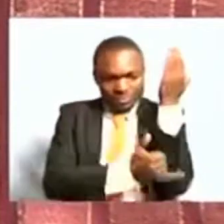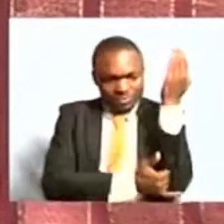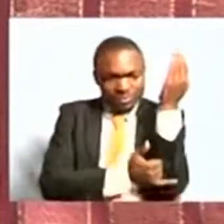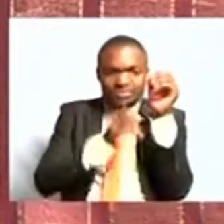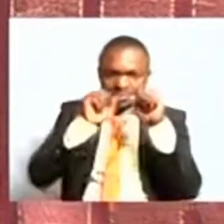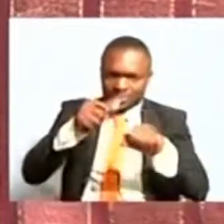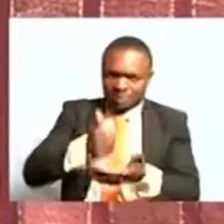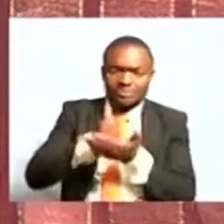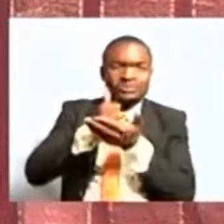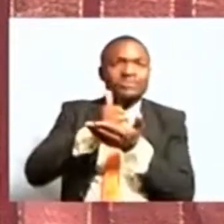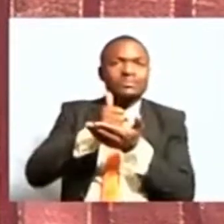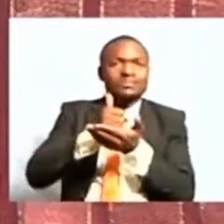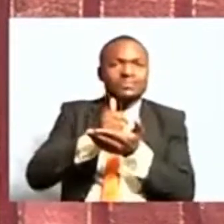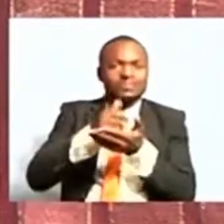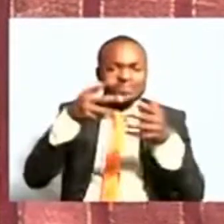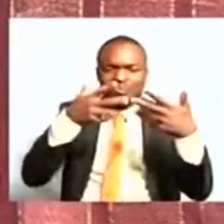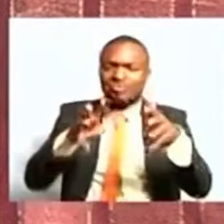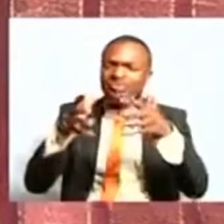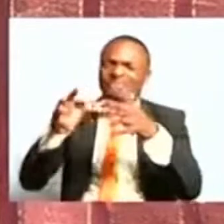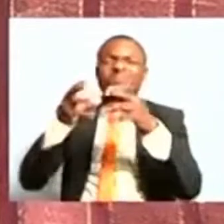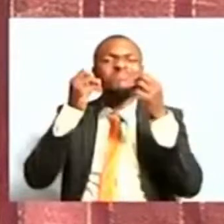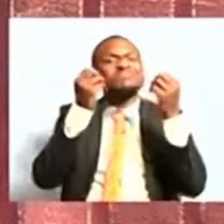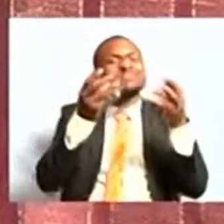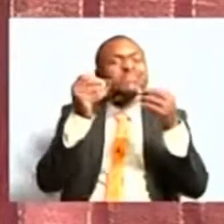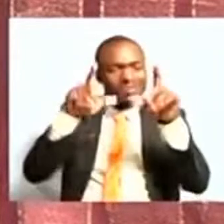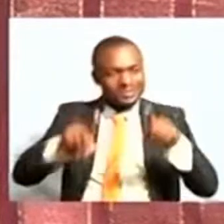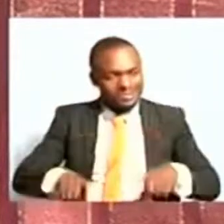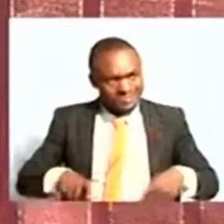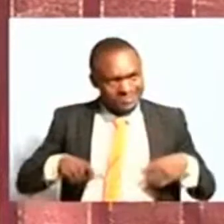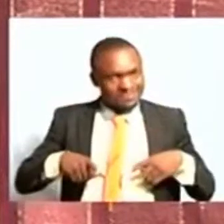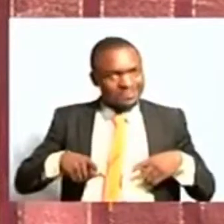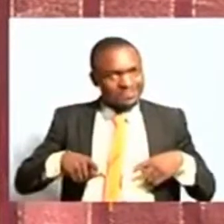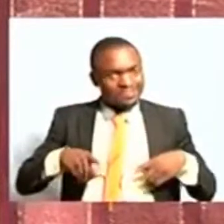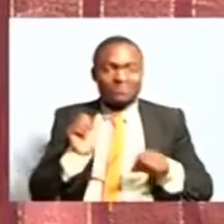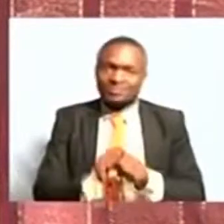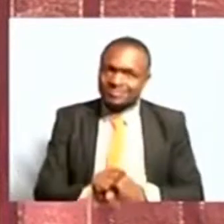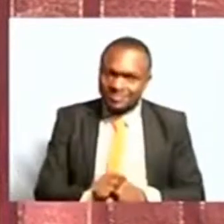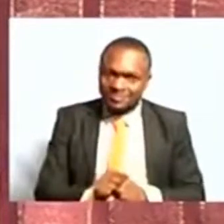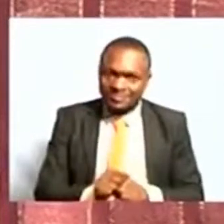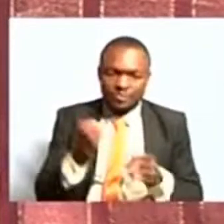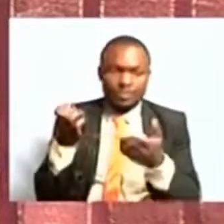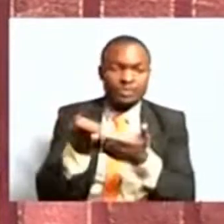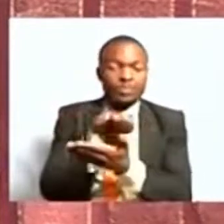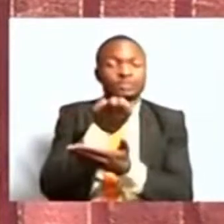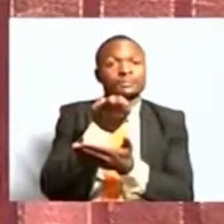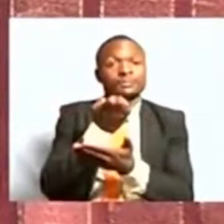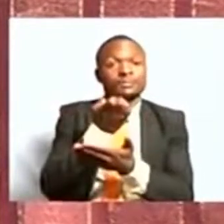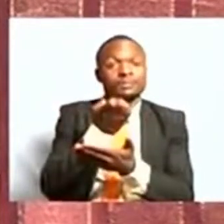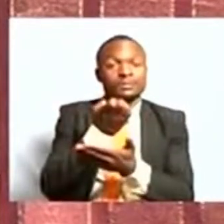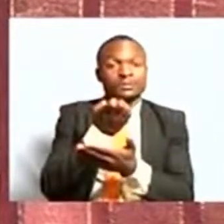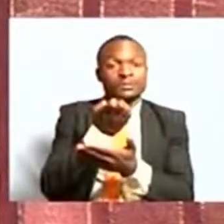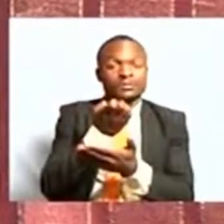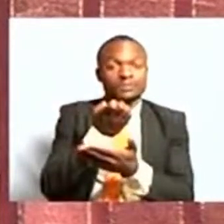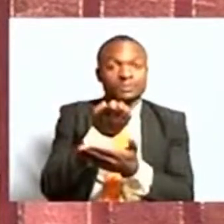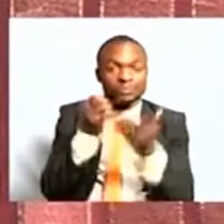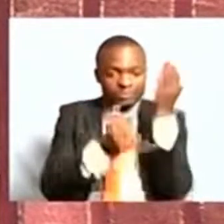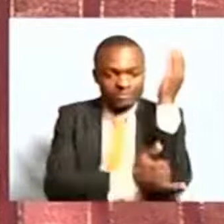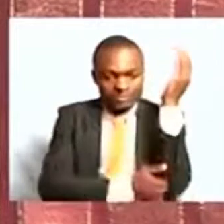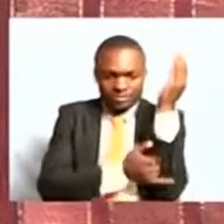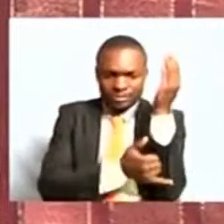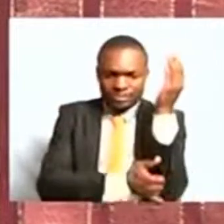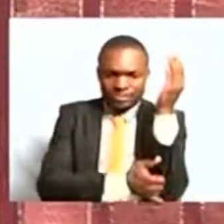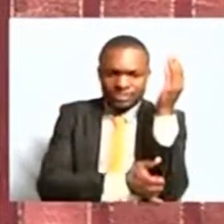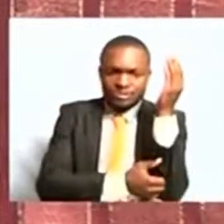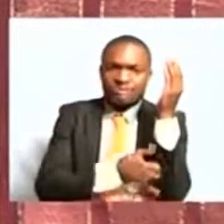helped, because we're losing a lot of lives, and the economy of the country is also being affected by that, the loss